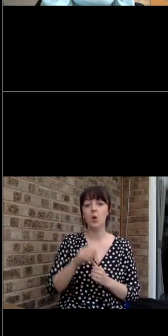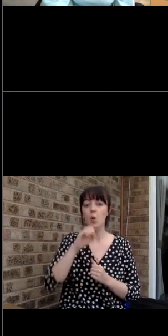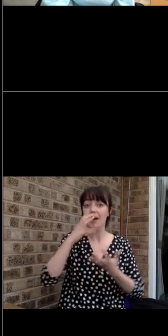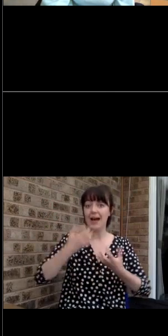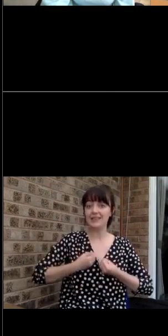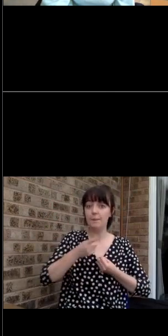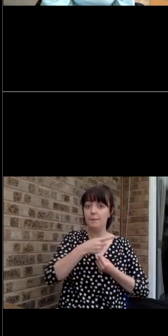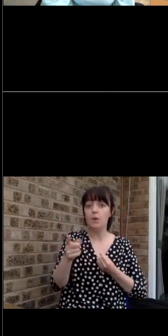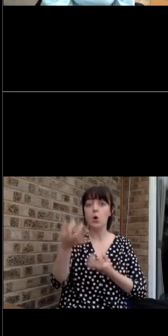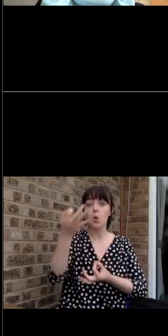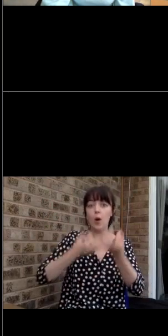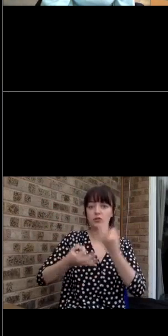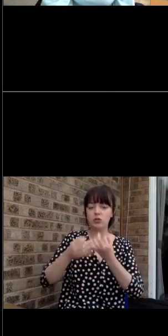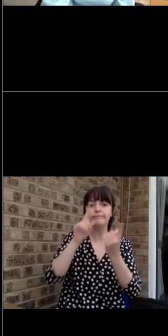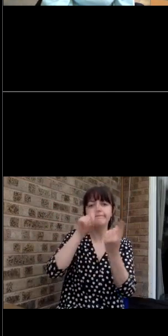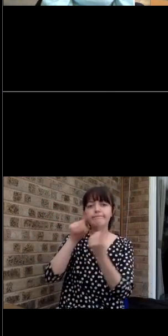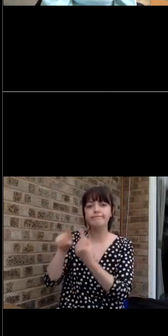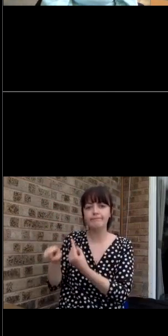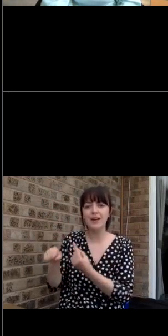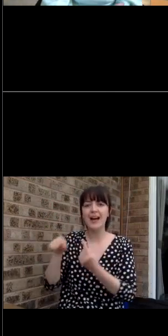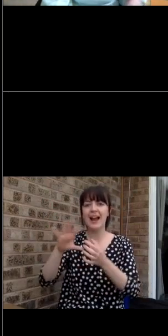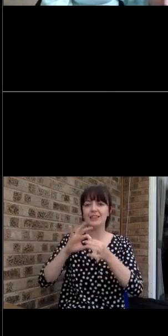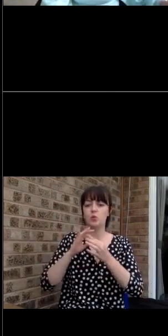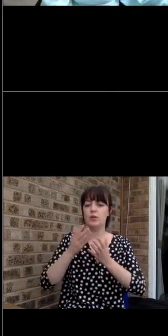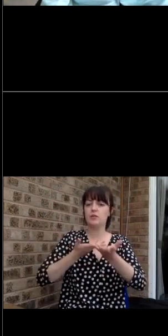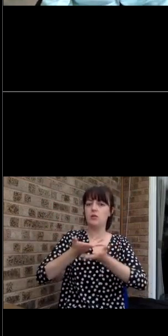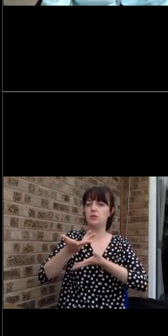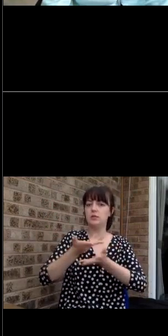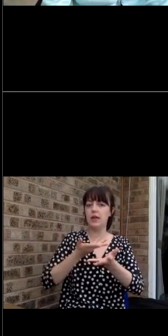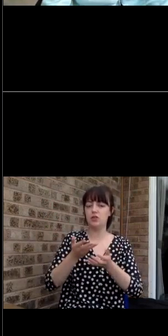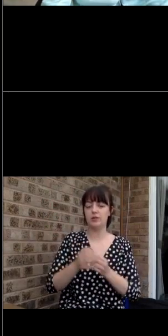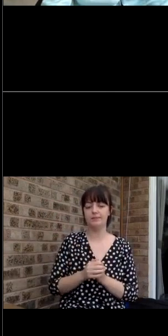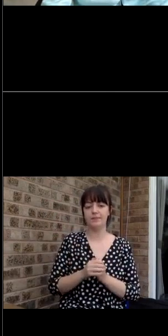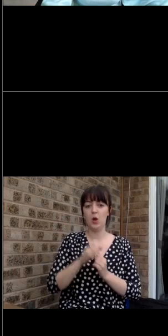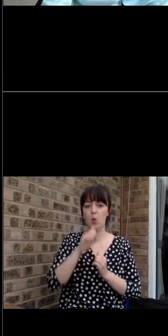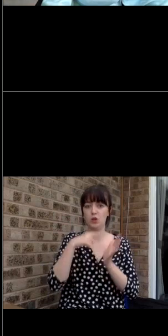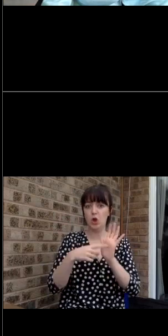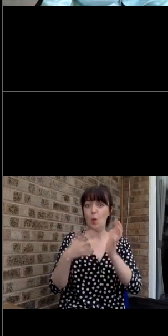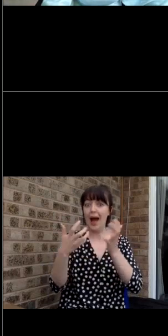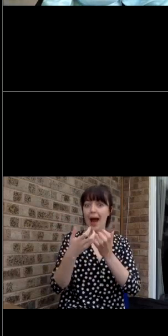design refinement consultation, and we're going to show you how to do that right now.